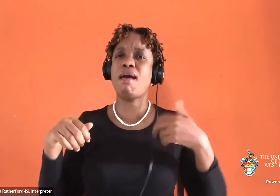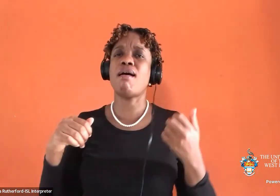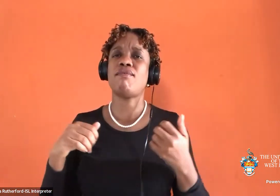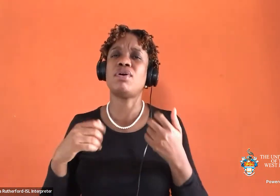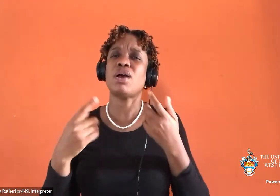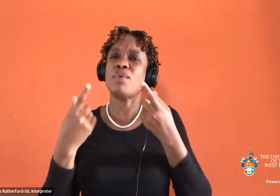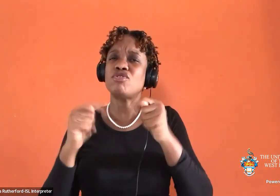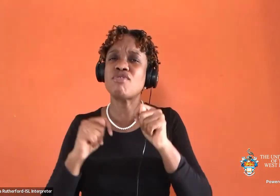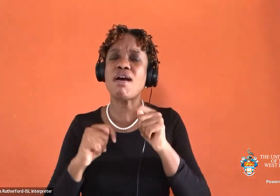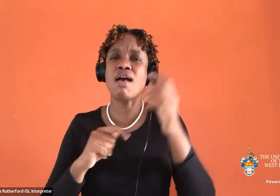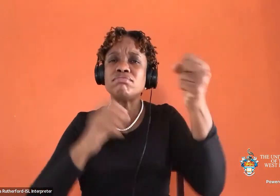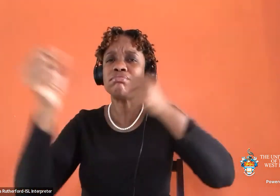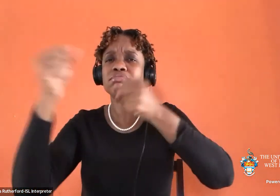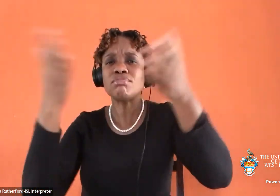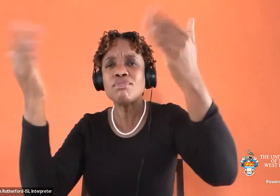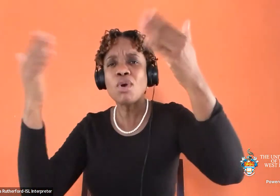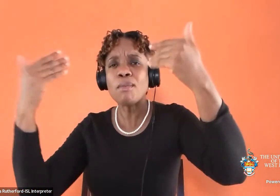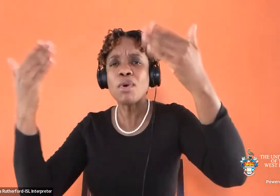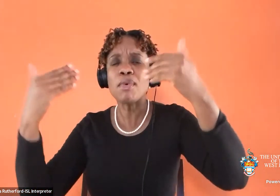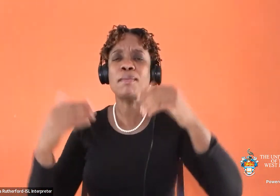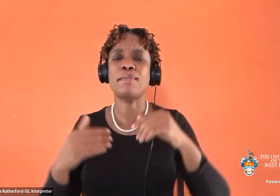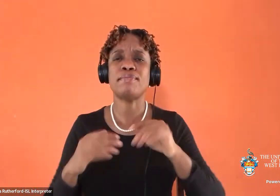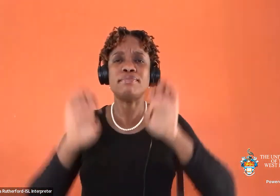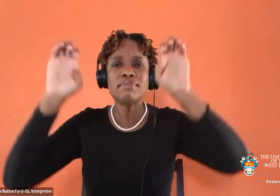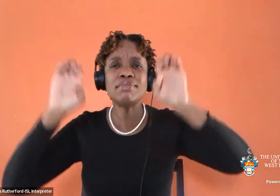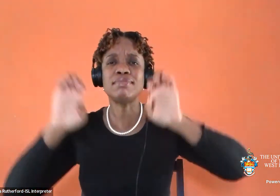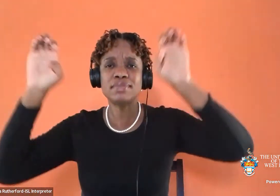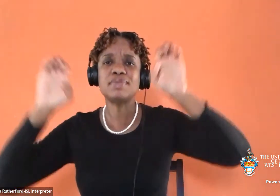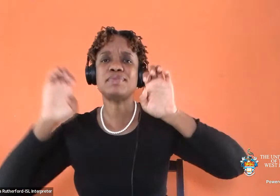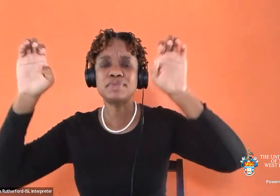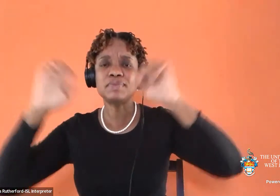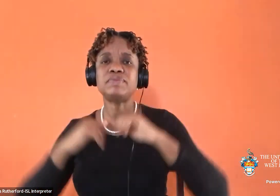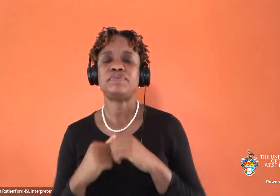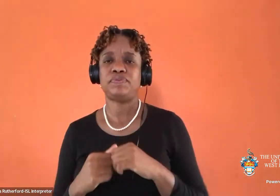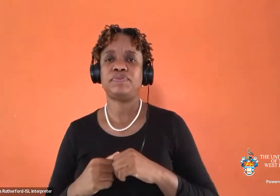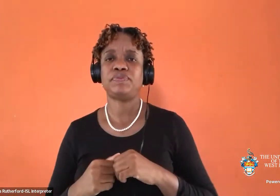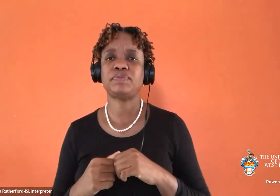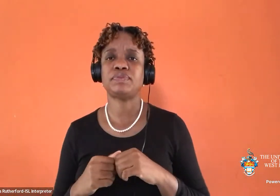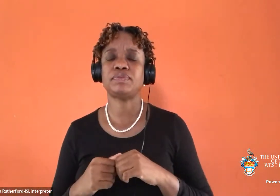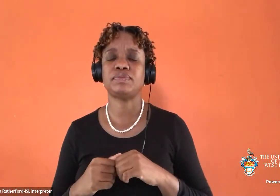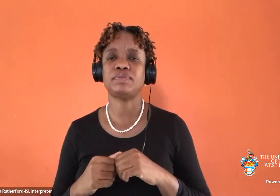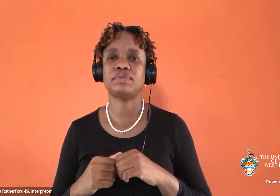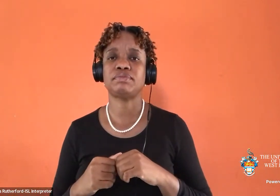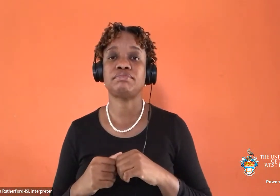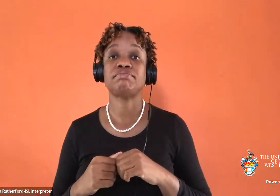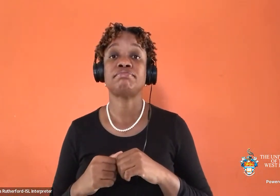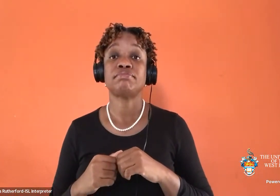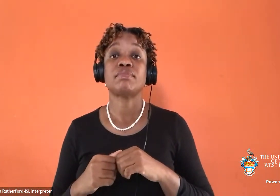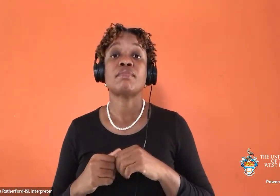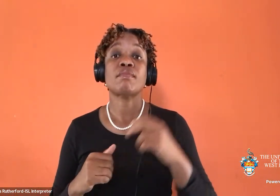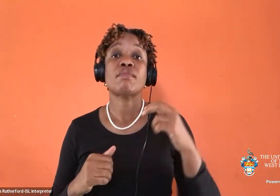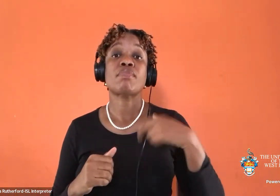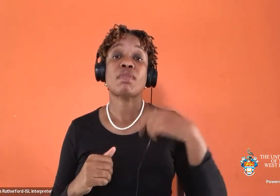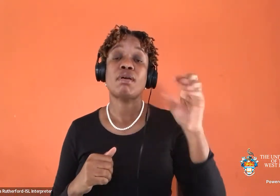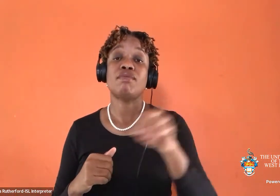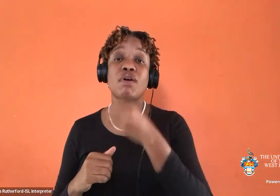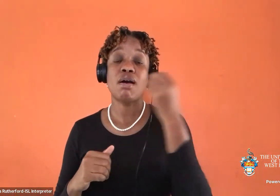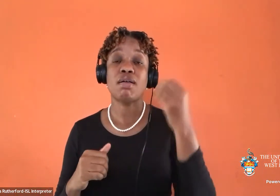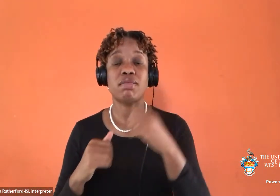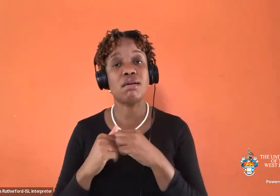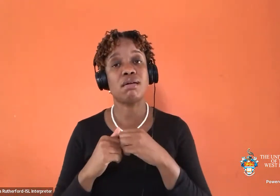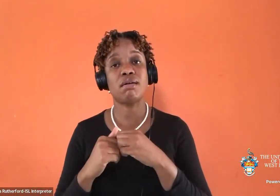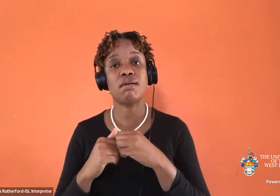our population as much as possible in physical activity and doing other things. There are other educational and